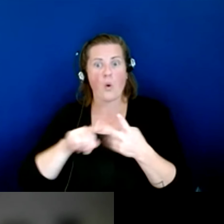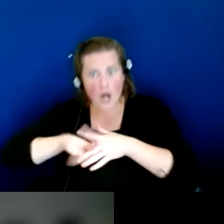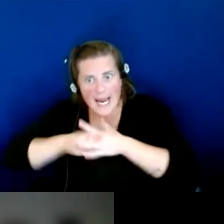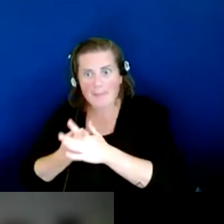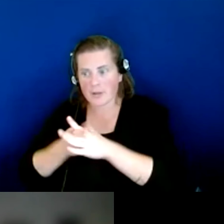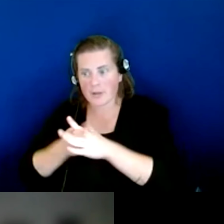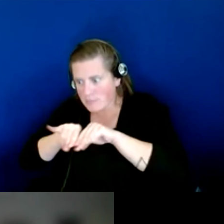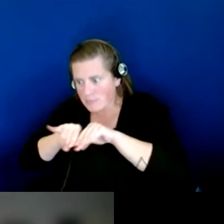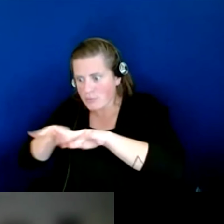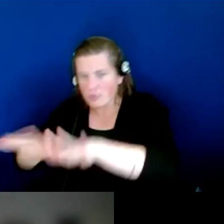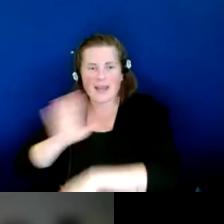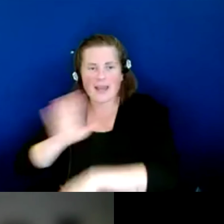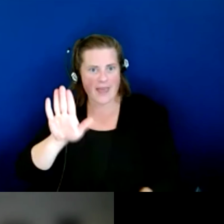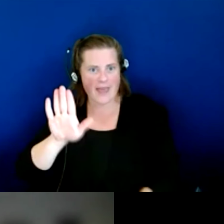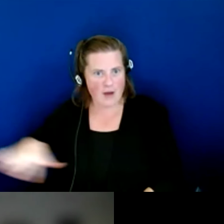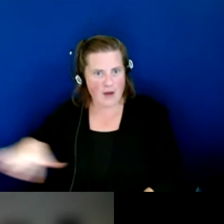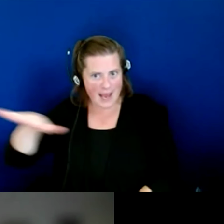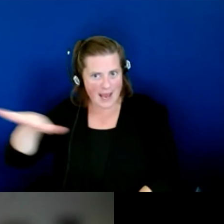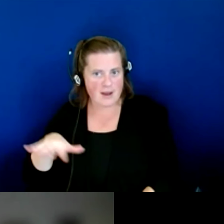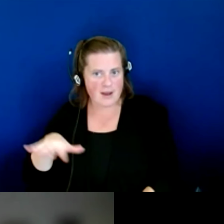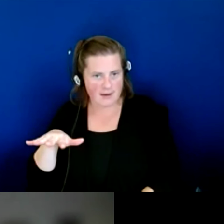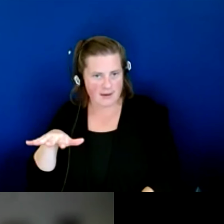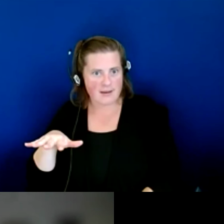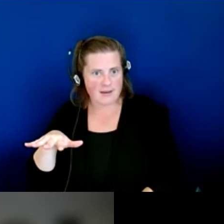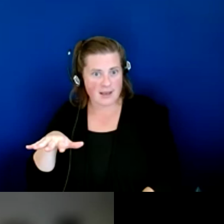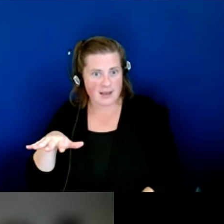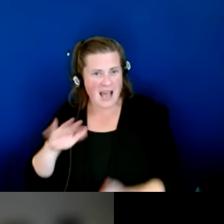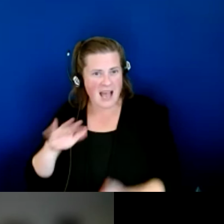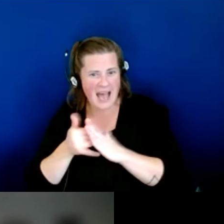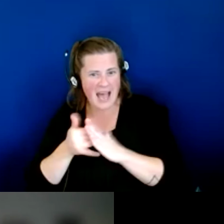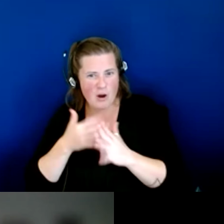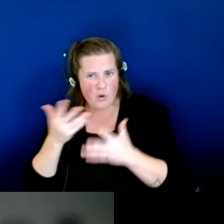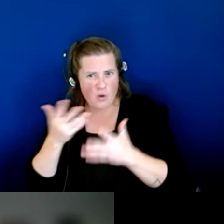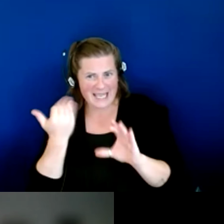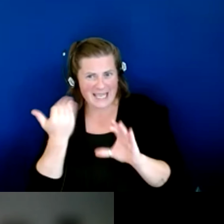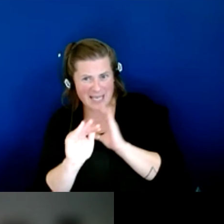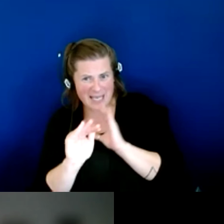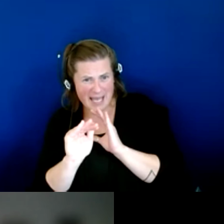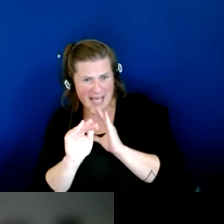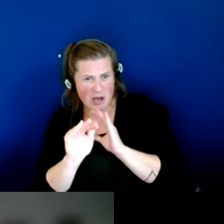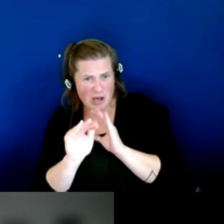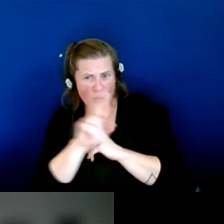it where they are, is it the simplest way? Is it to email